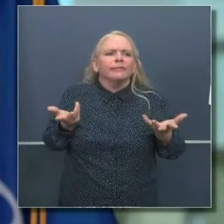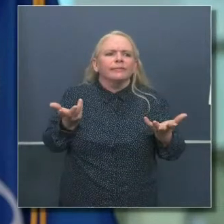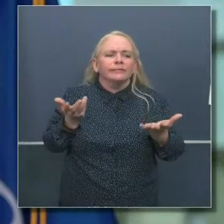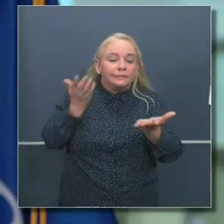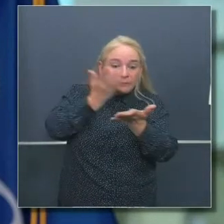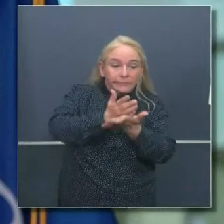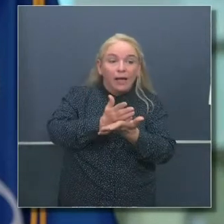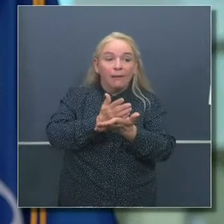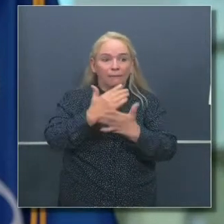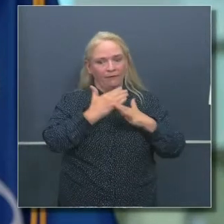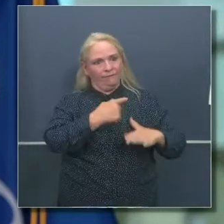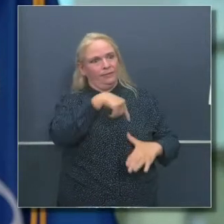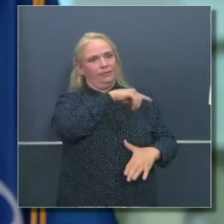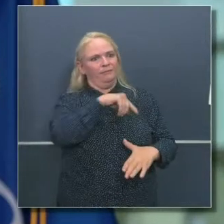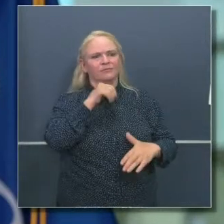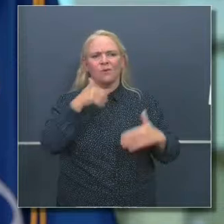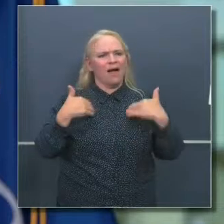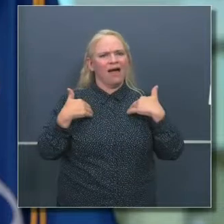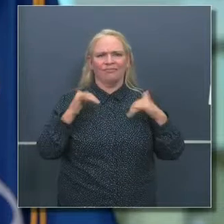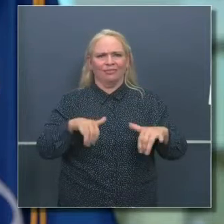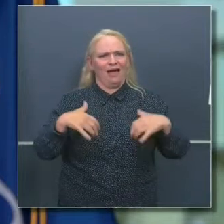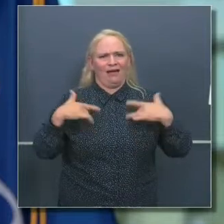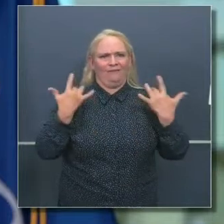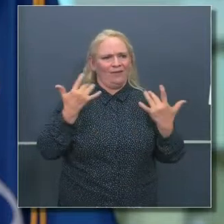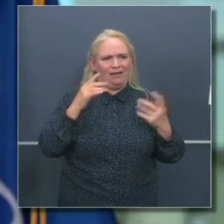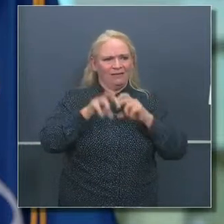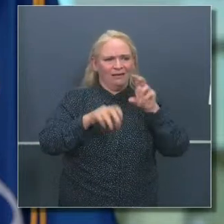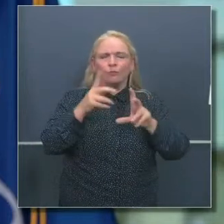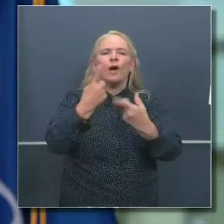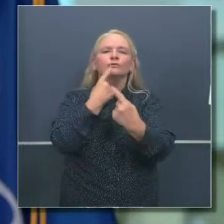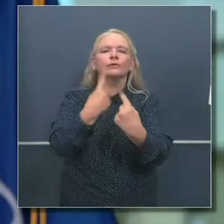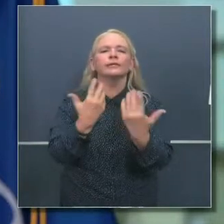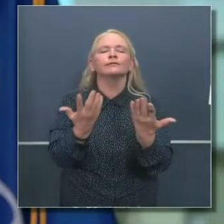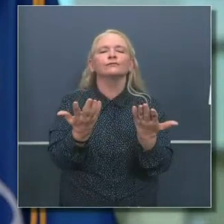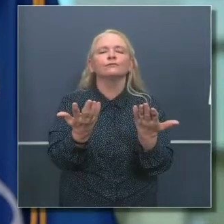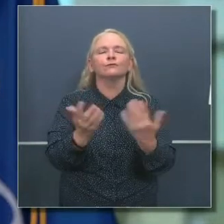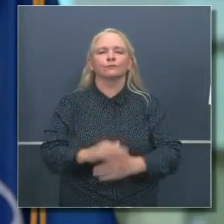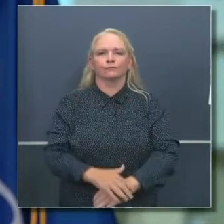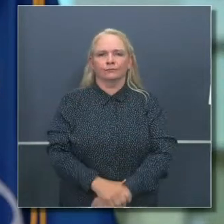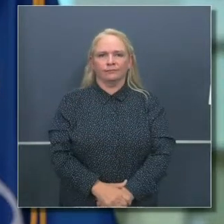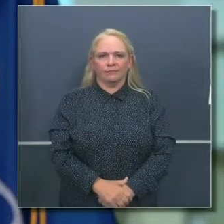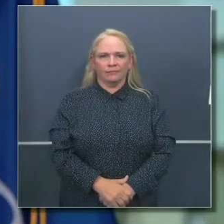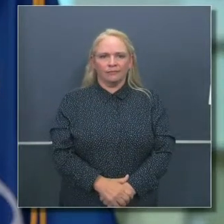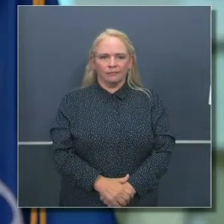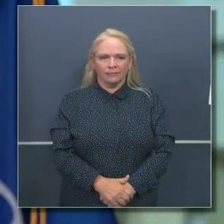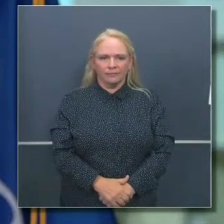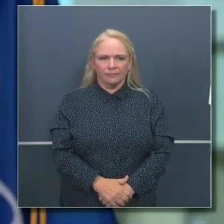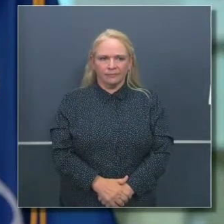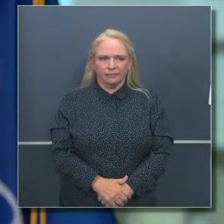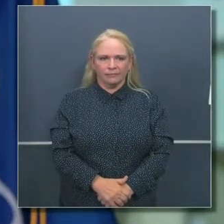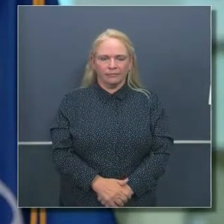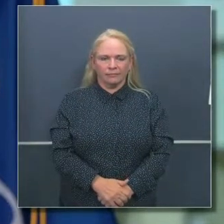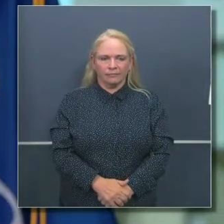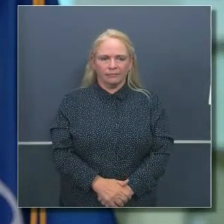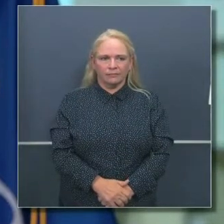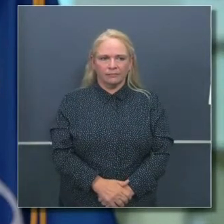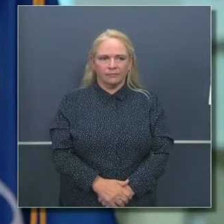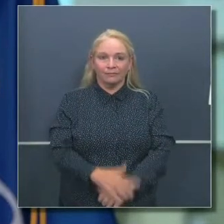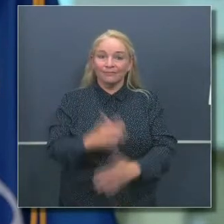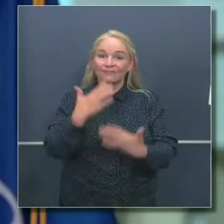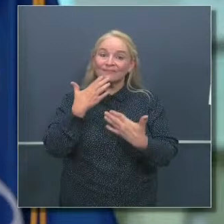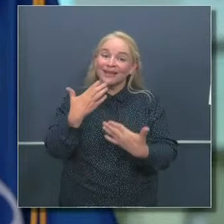events? Basically, what's your answer? Thank you, Carla, for the question. It's an opportunity again